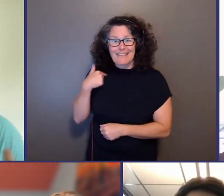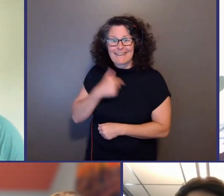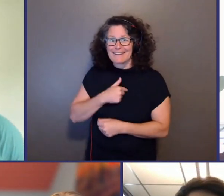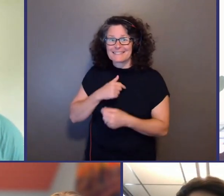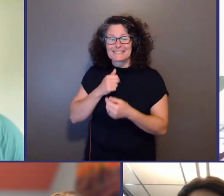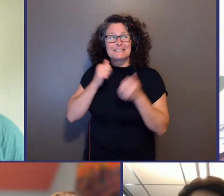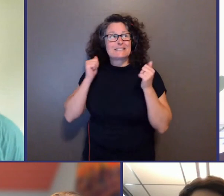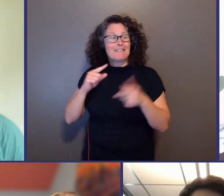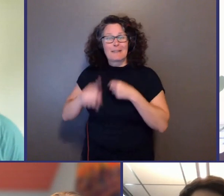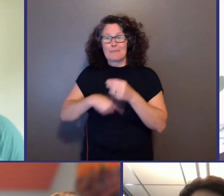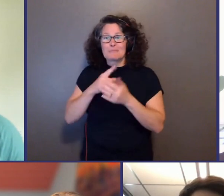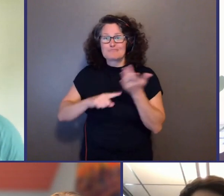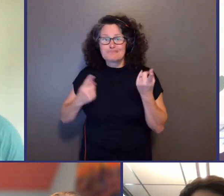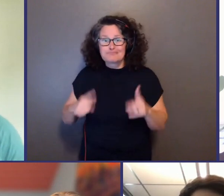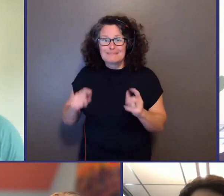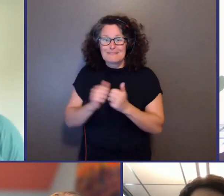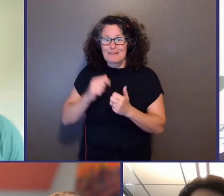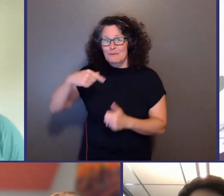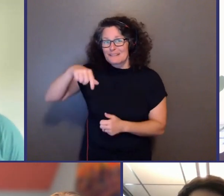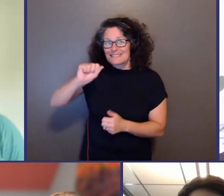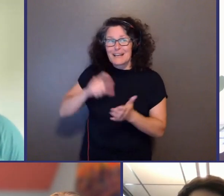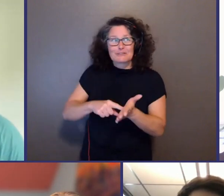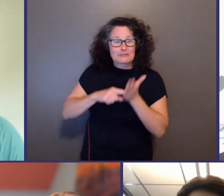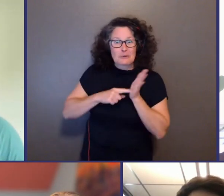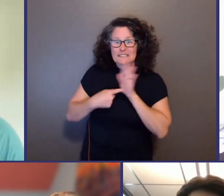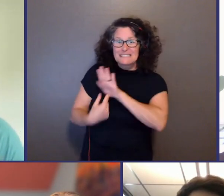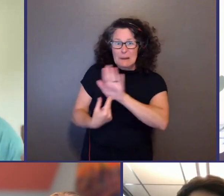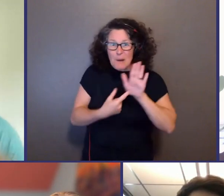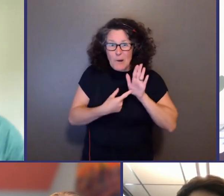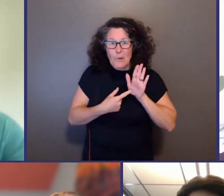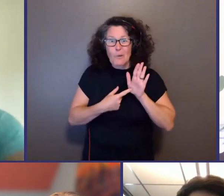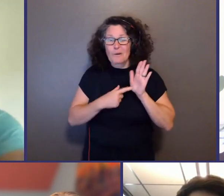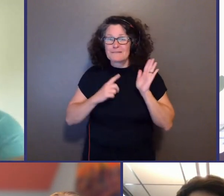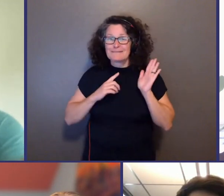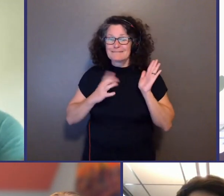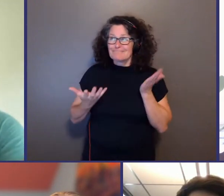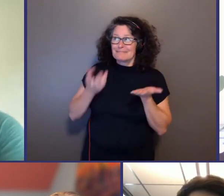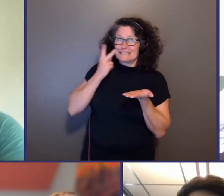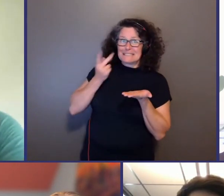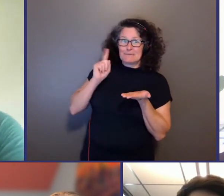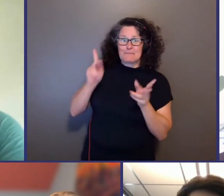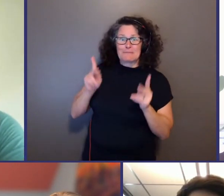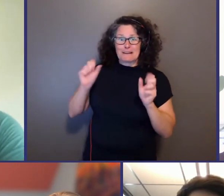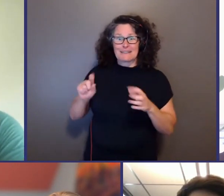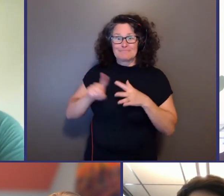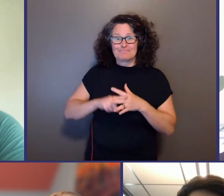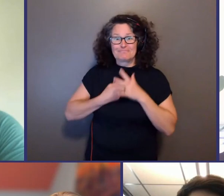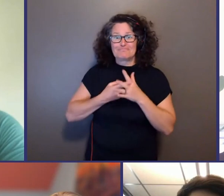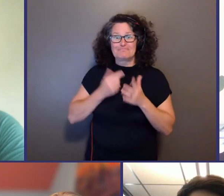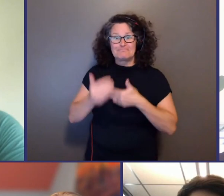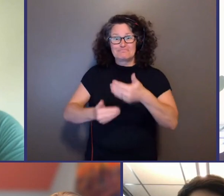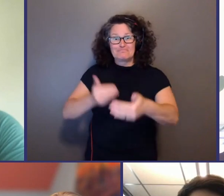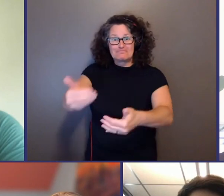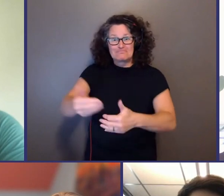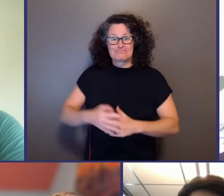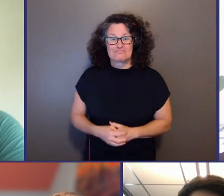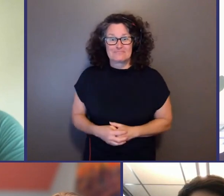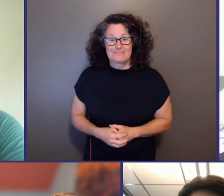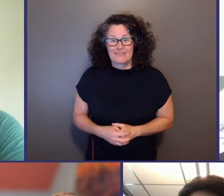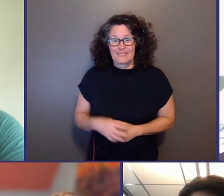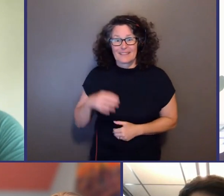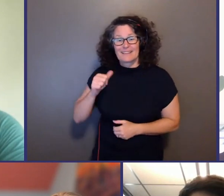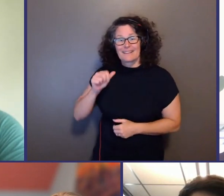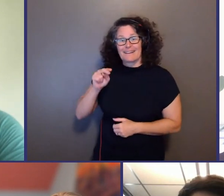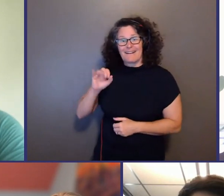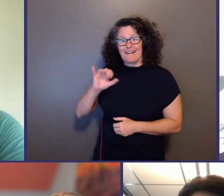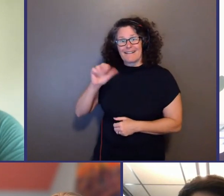some things that are going on with QuickSight, showing us a demo, and showing where people can get started. Yeah, and I was just going to add, with all of this